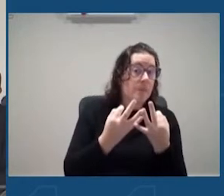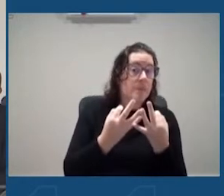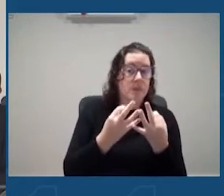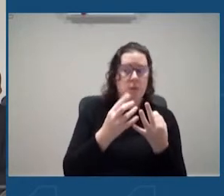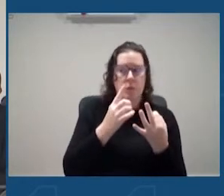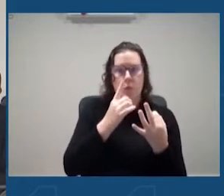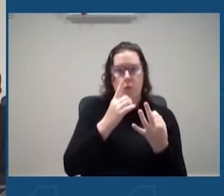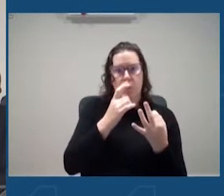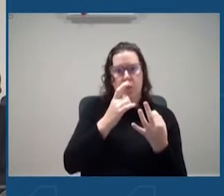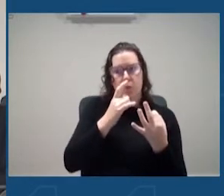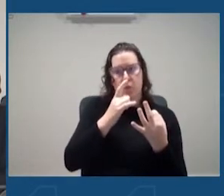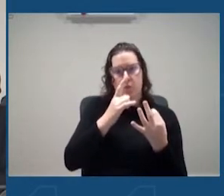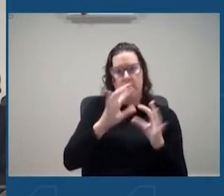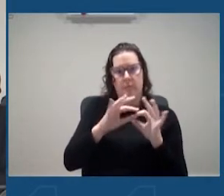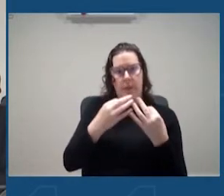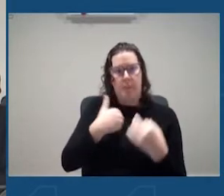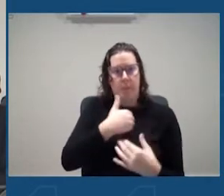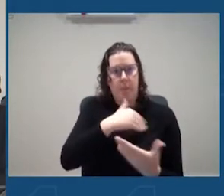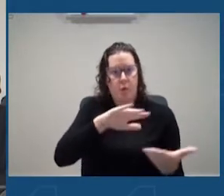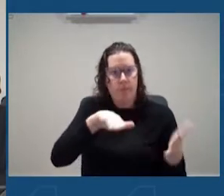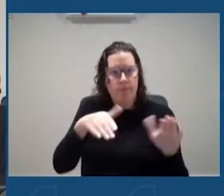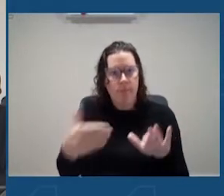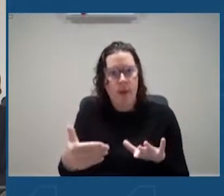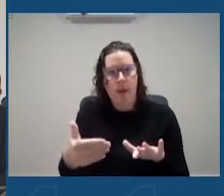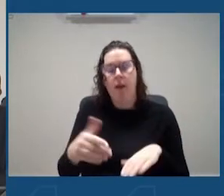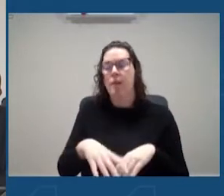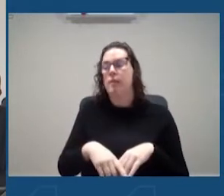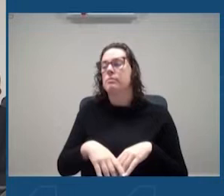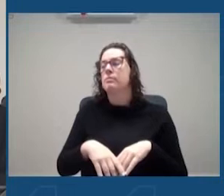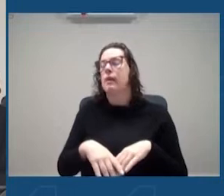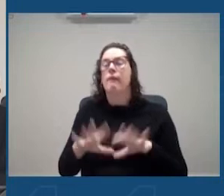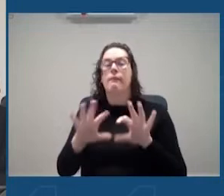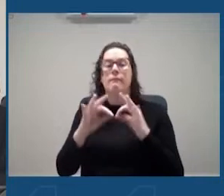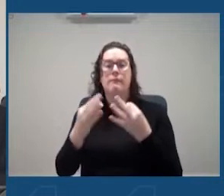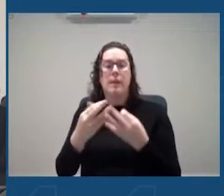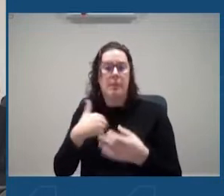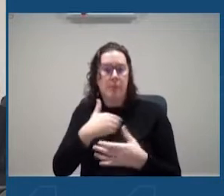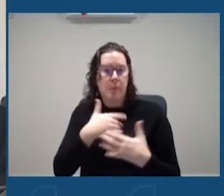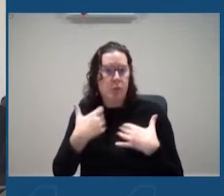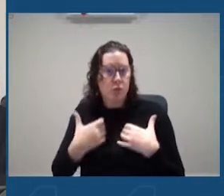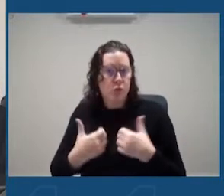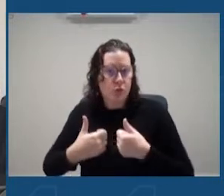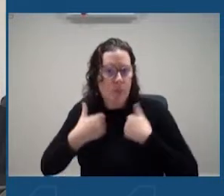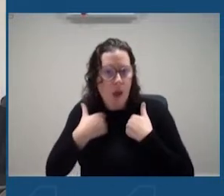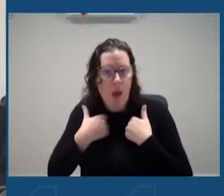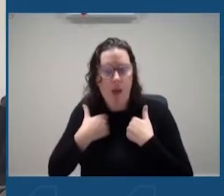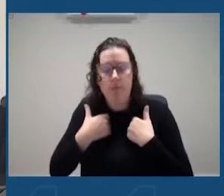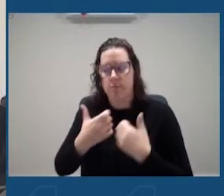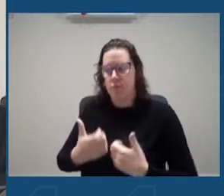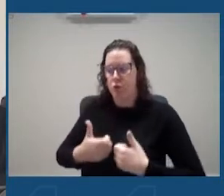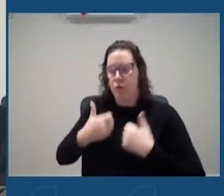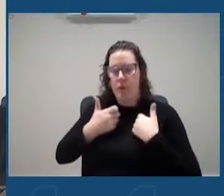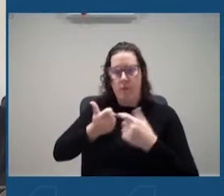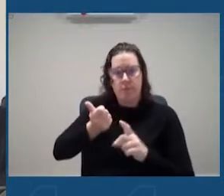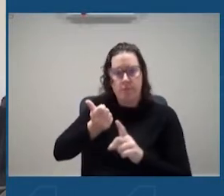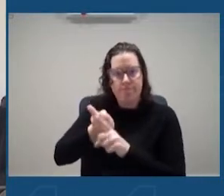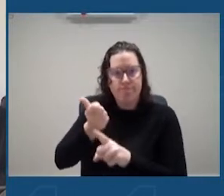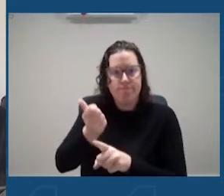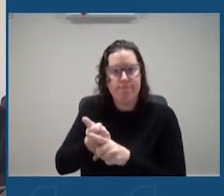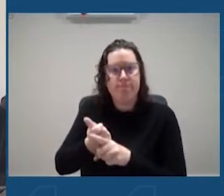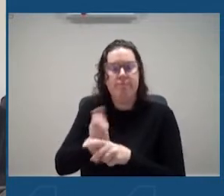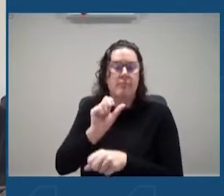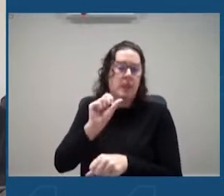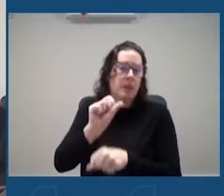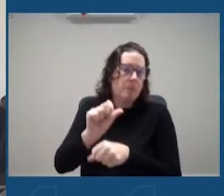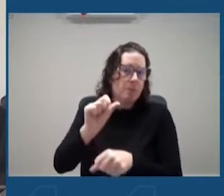victims, family members of survivors, the survivors themselves, employees at